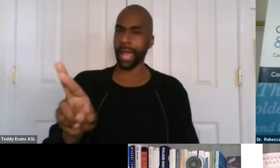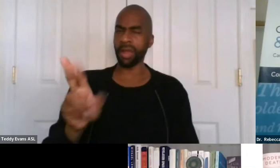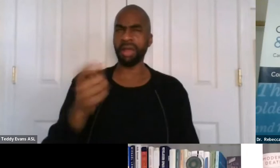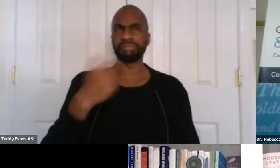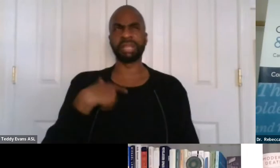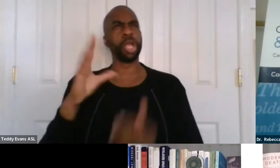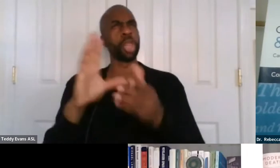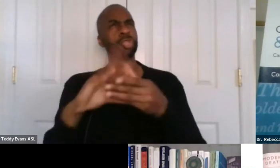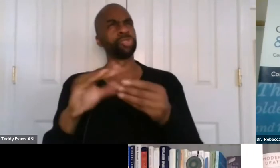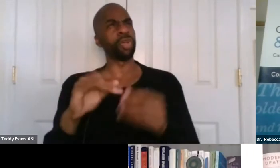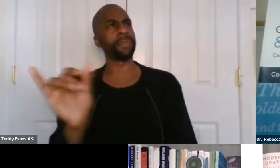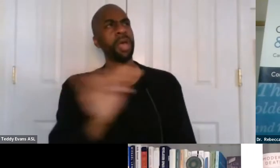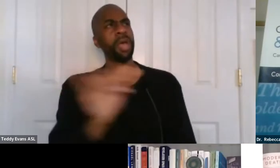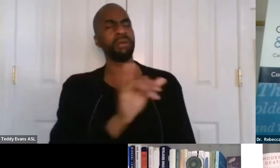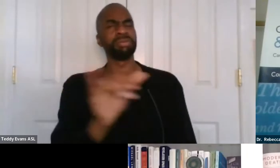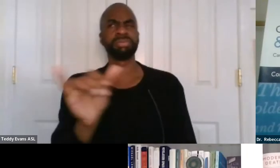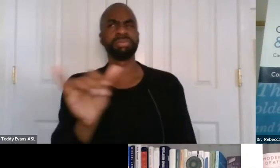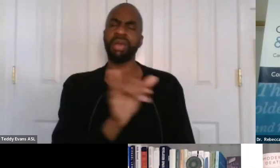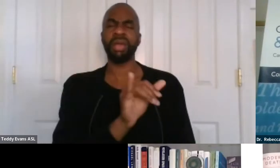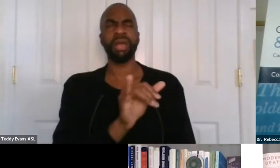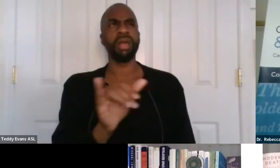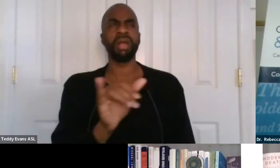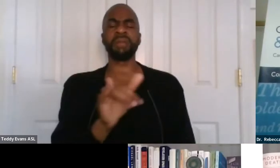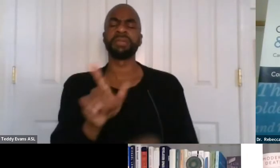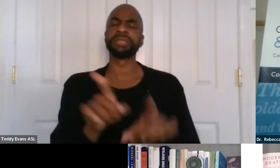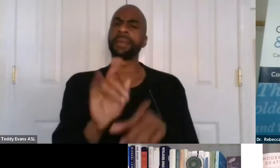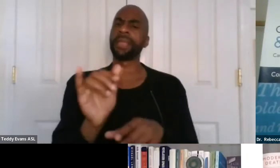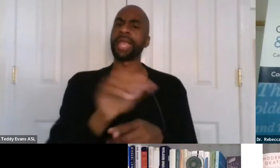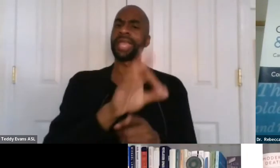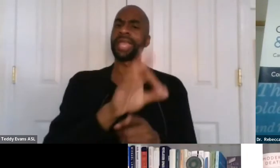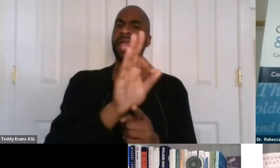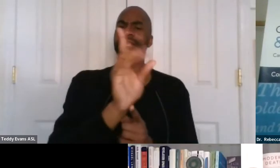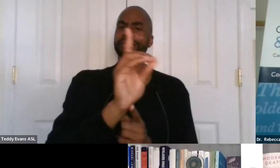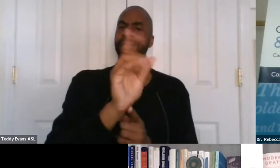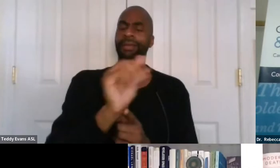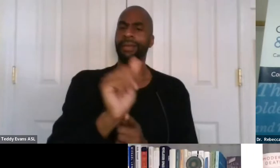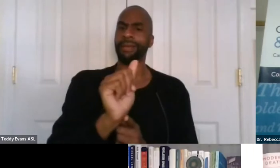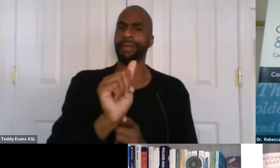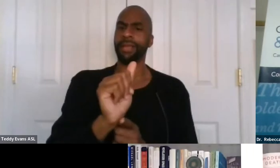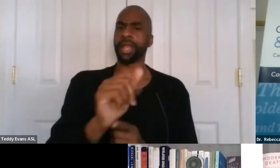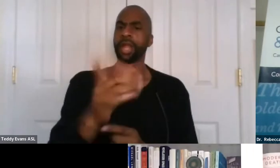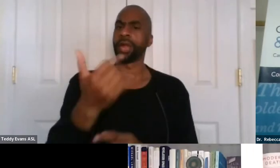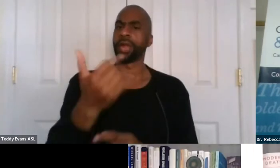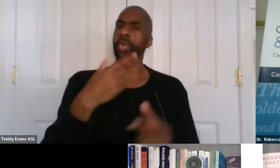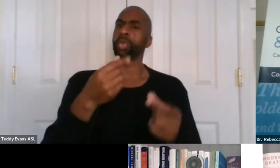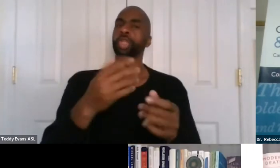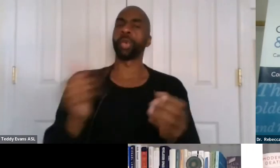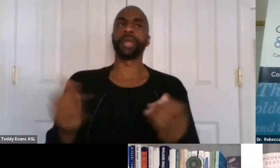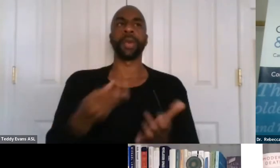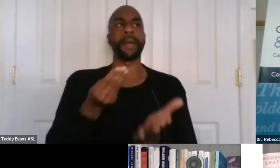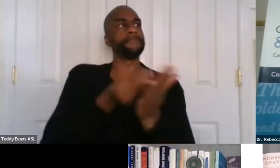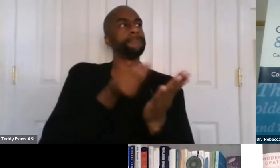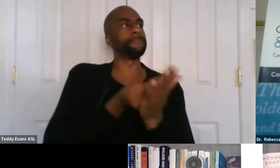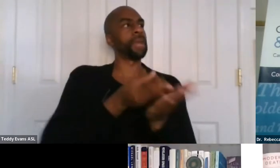the FDA was kind of, their members who were having these back channels with this company, they were given very,